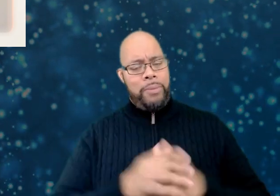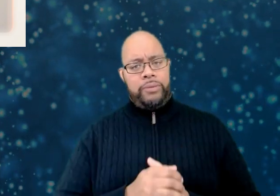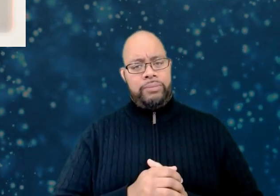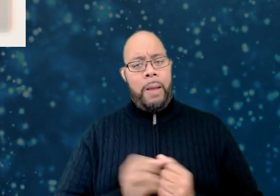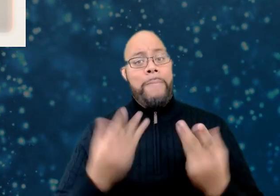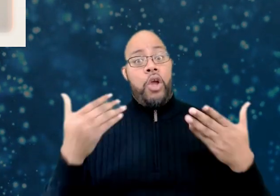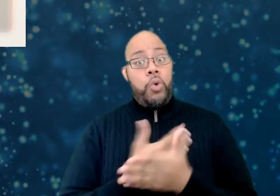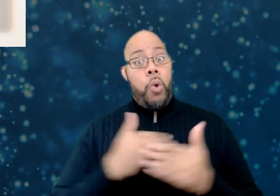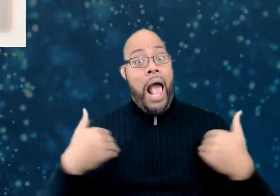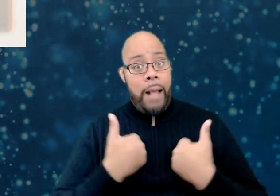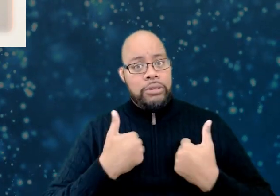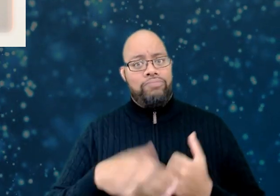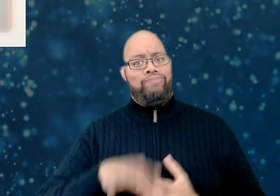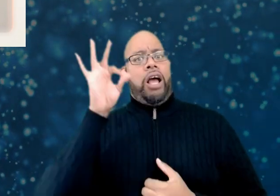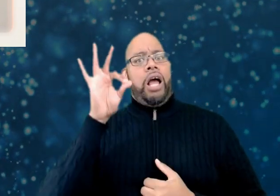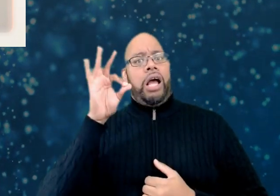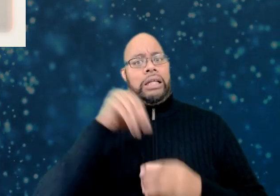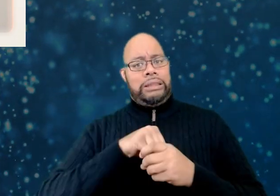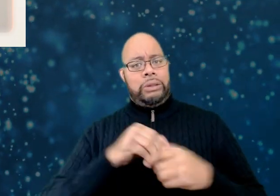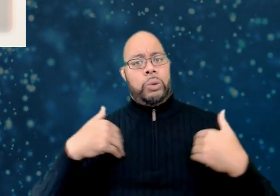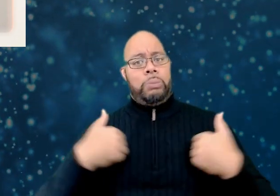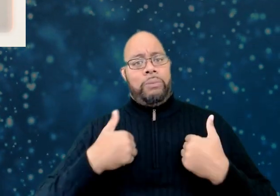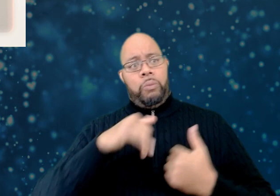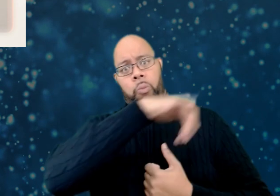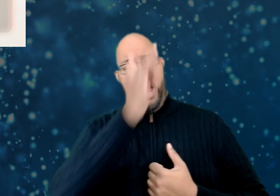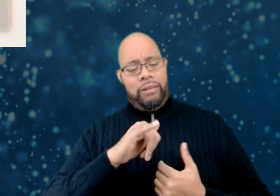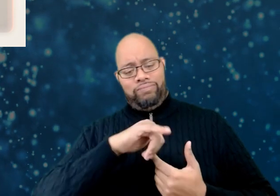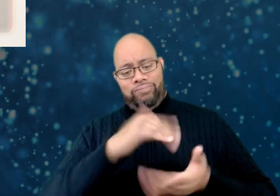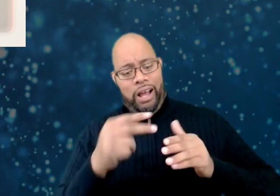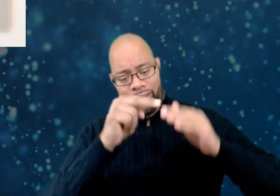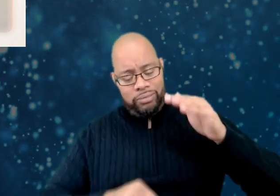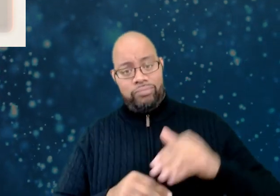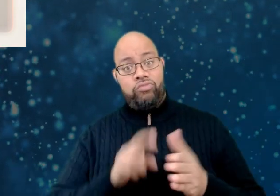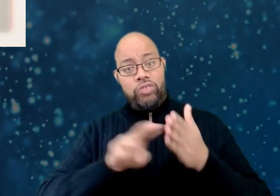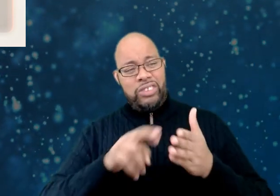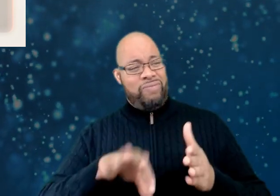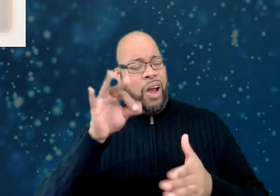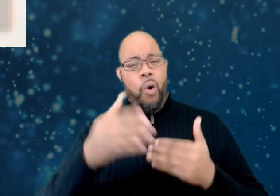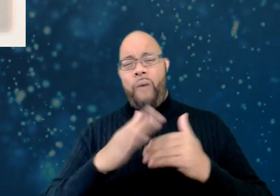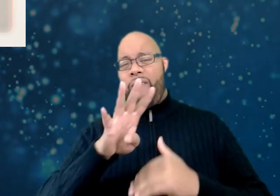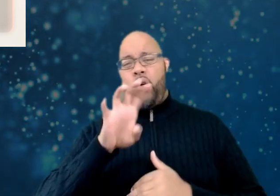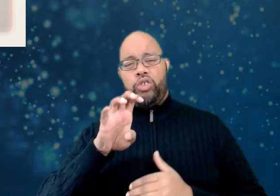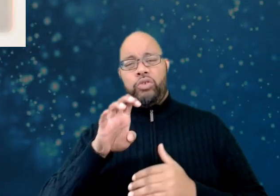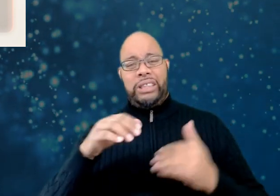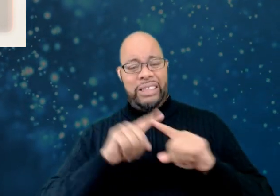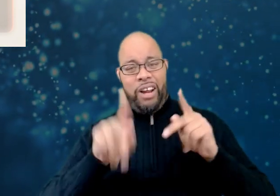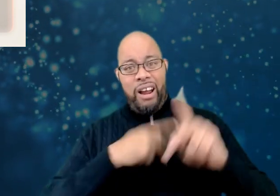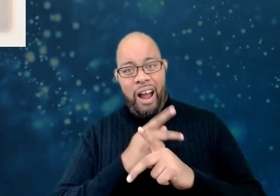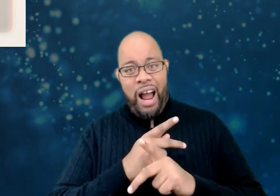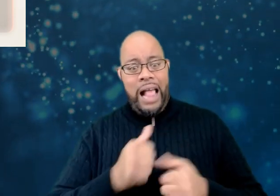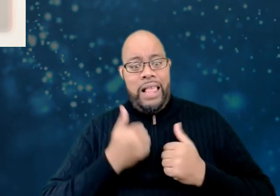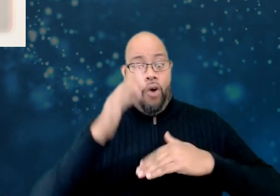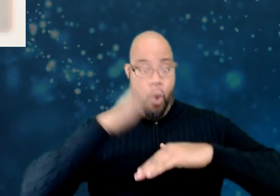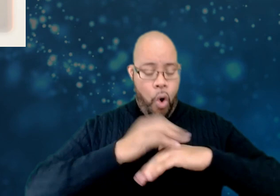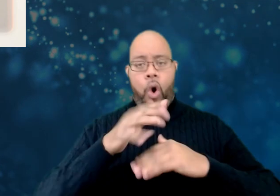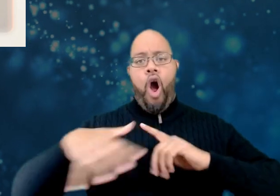people. Many new organisms have been discovered in the presence of whale falls. Researchers have described over 400 species that are living on